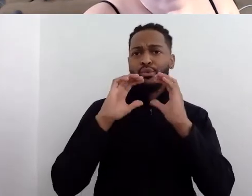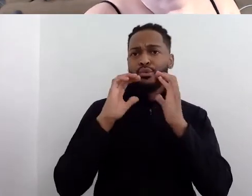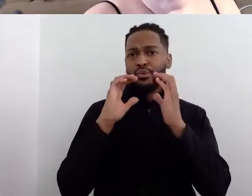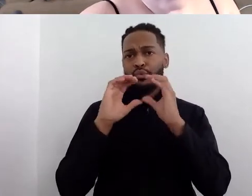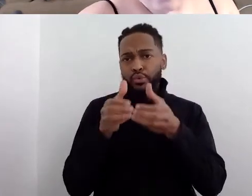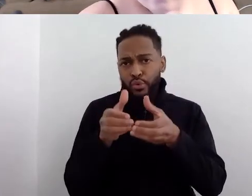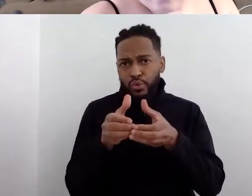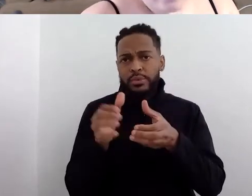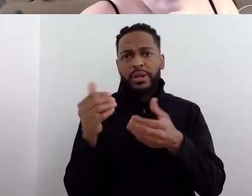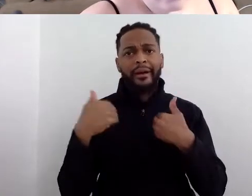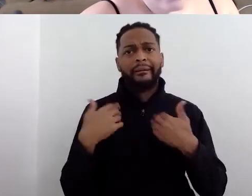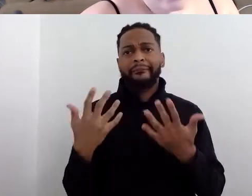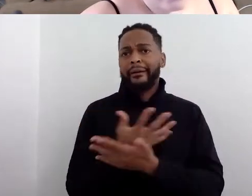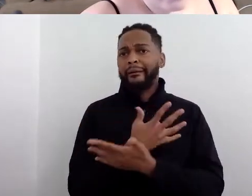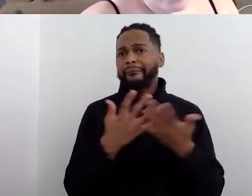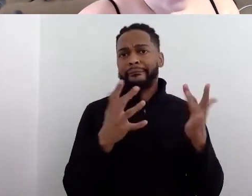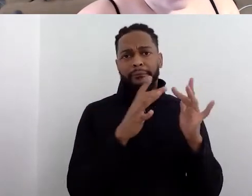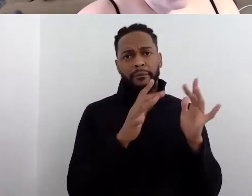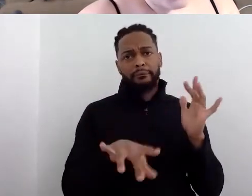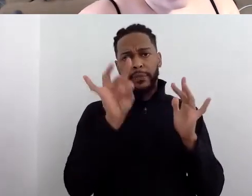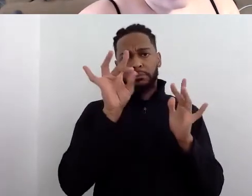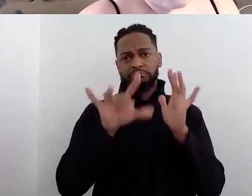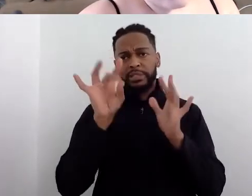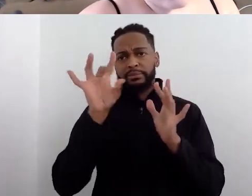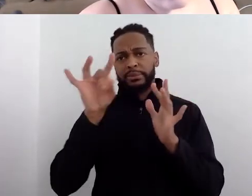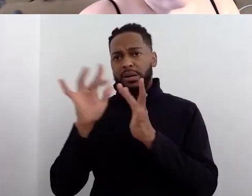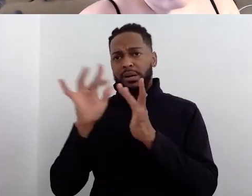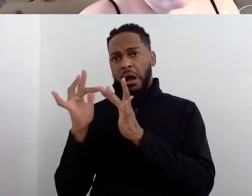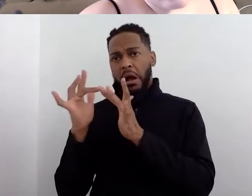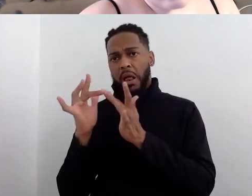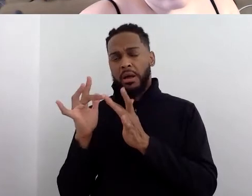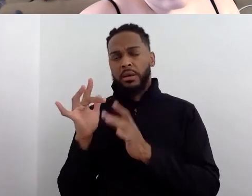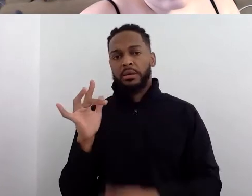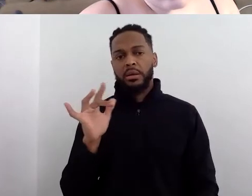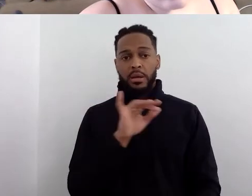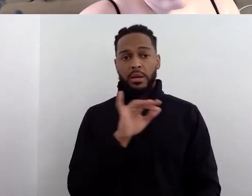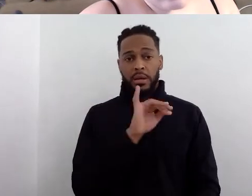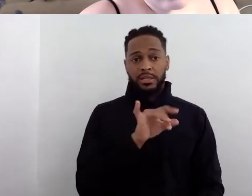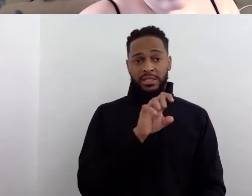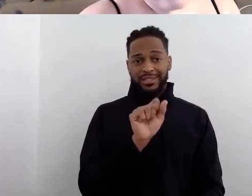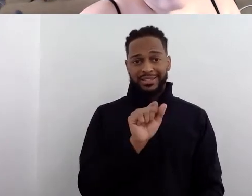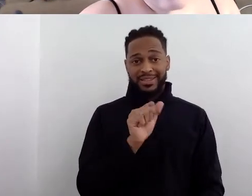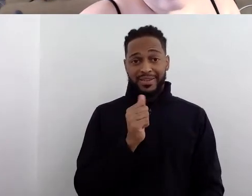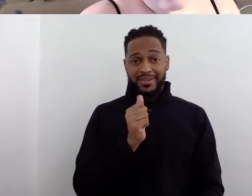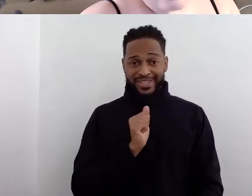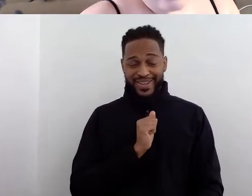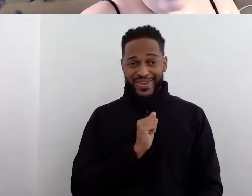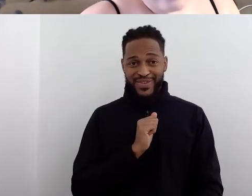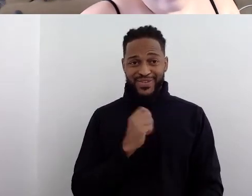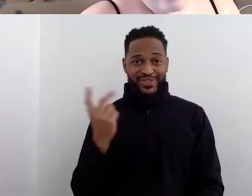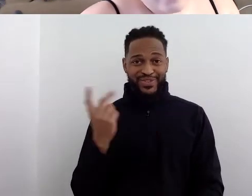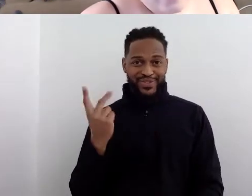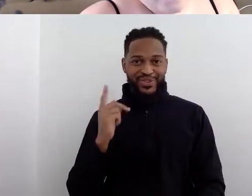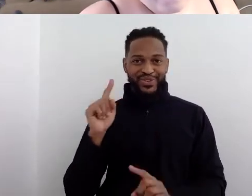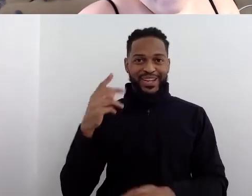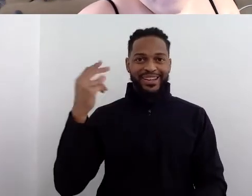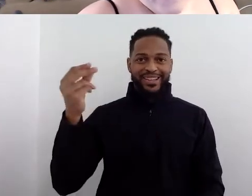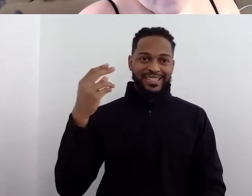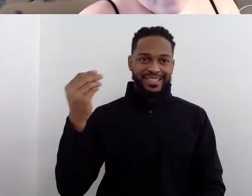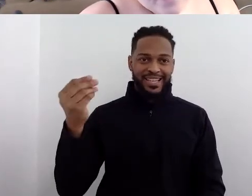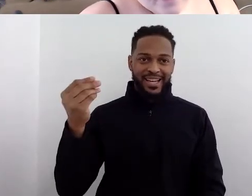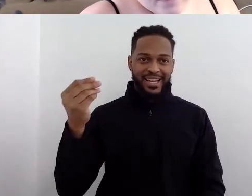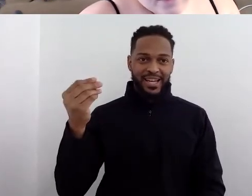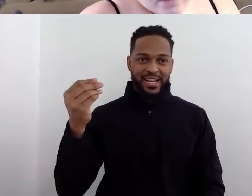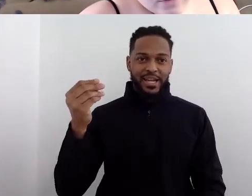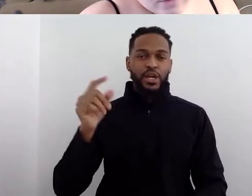What was I gonna say? Jessica and I, we were a little adventurous, and we went outside when it during